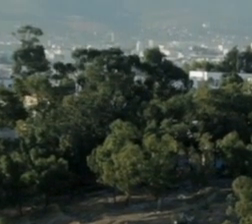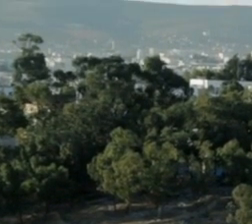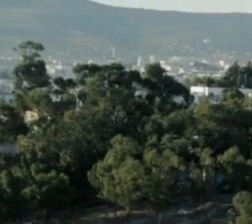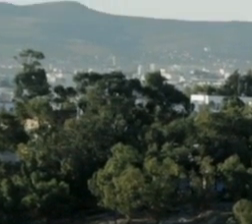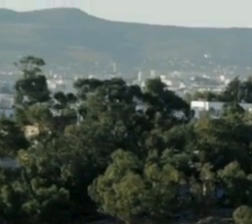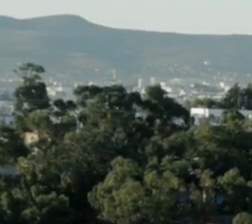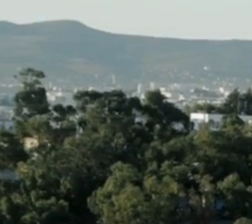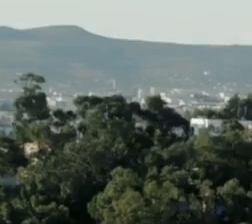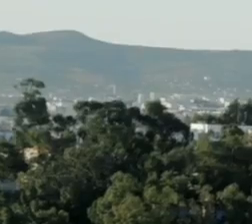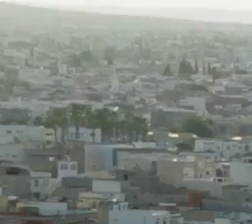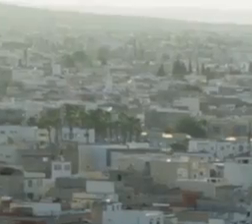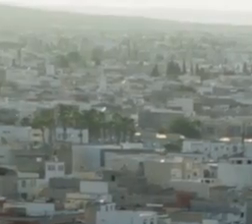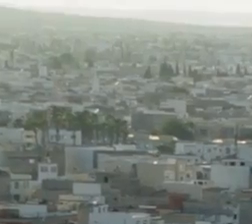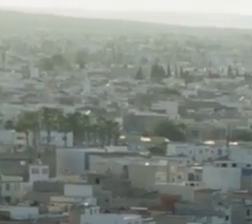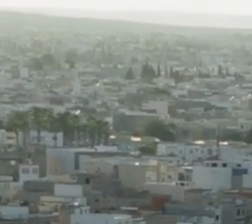Music